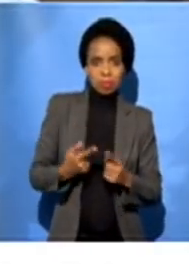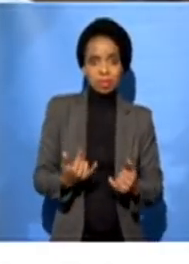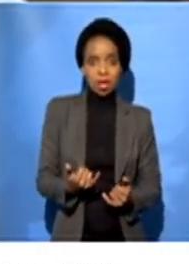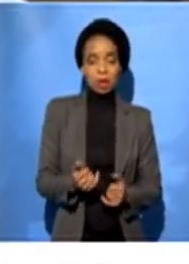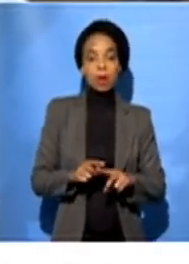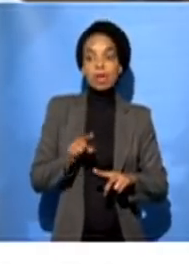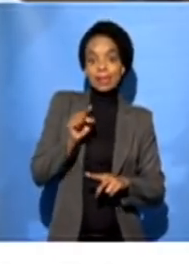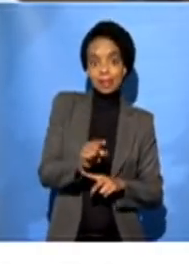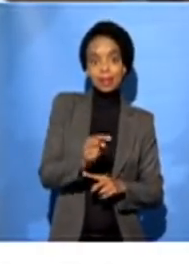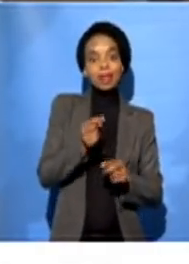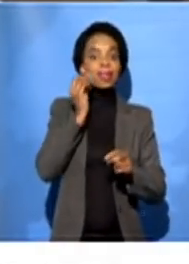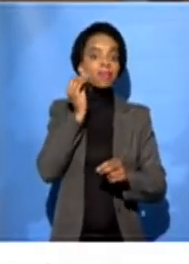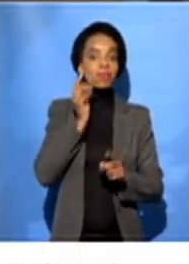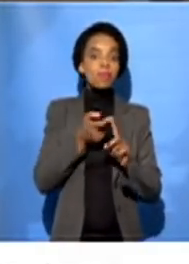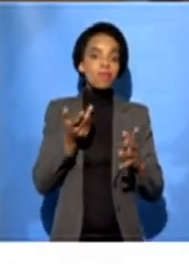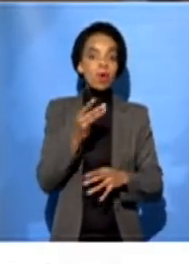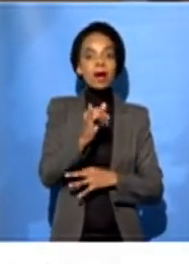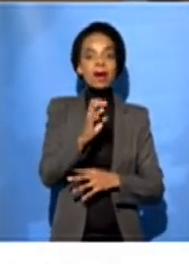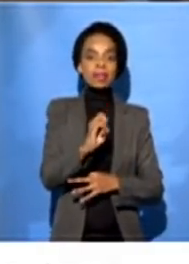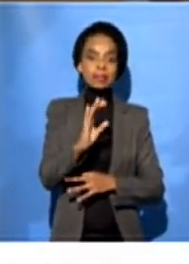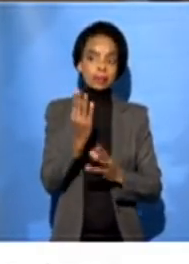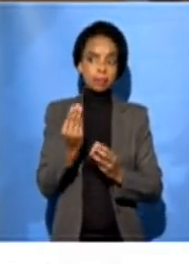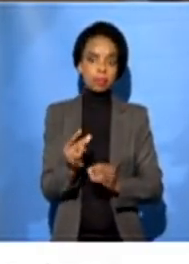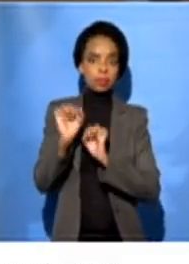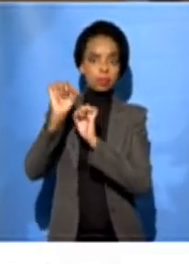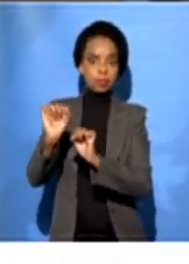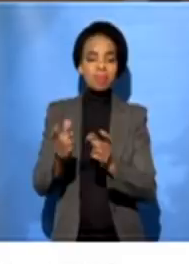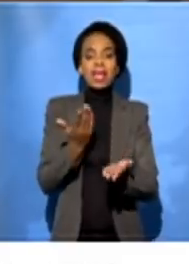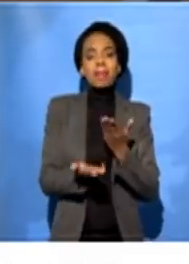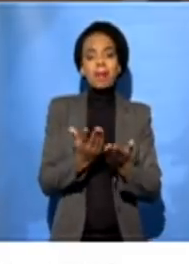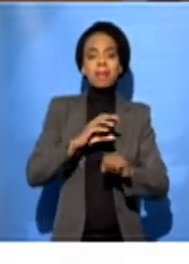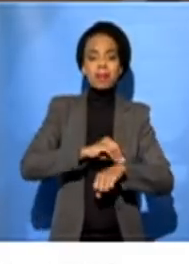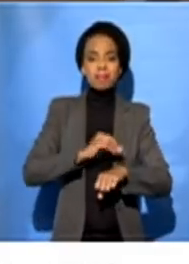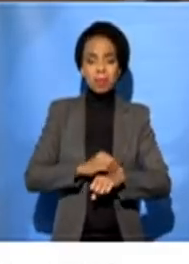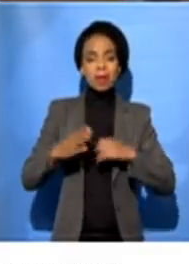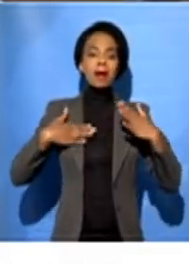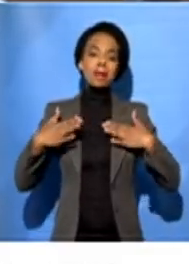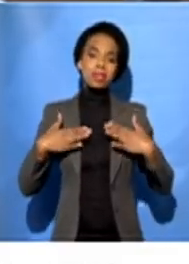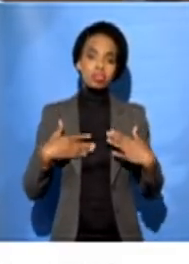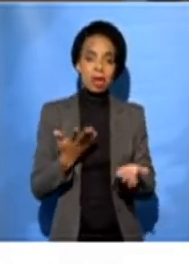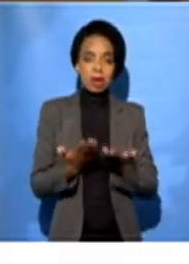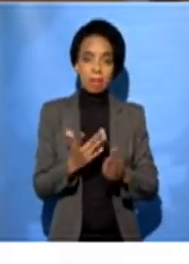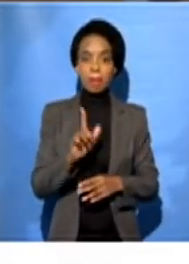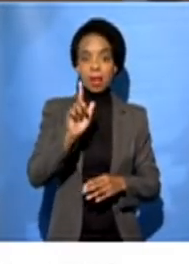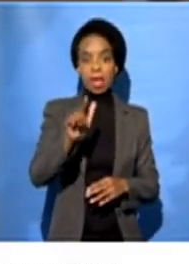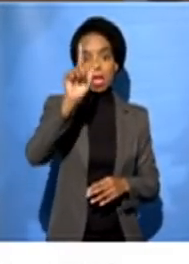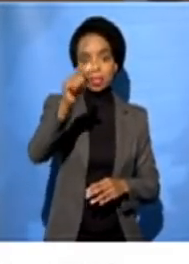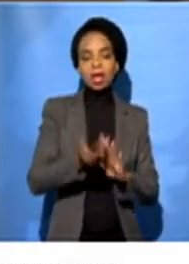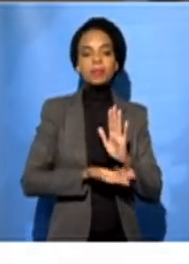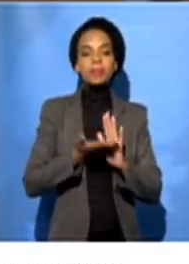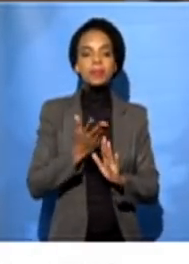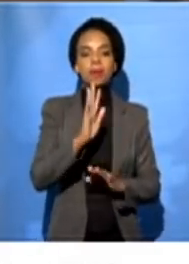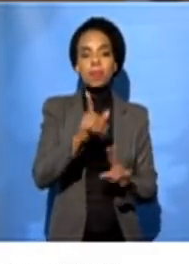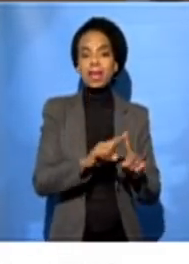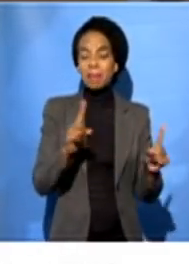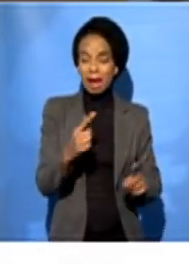IEC statistics. Now, maybe there is an administrative backlog and it will pick up later on, but this is a very low